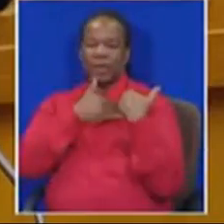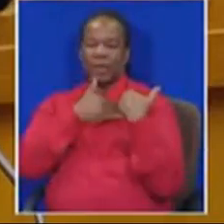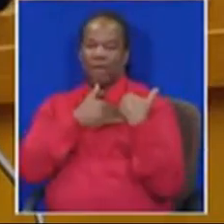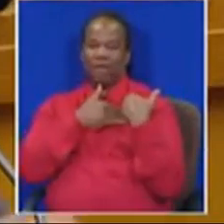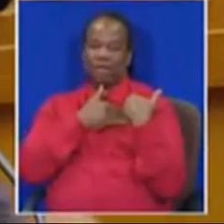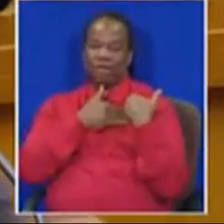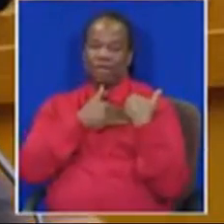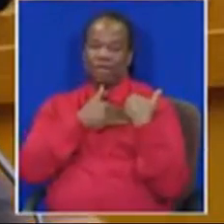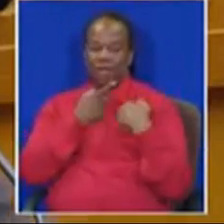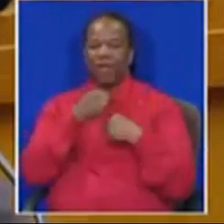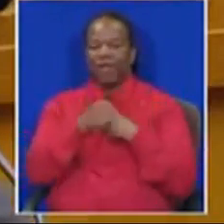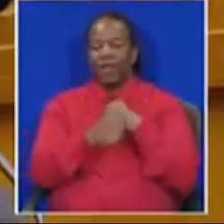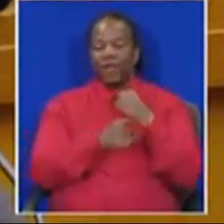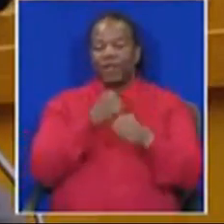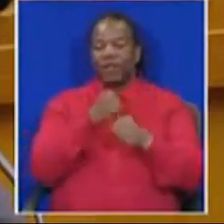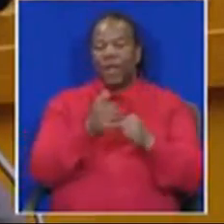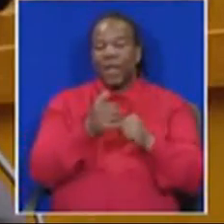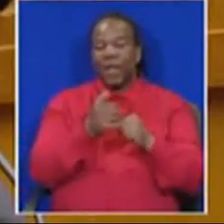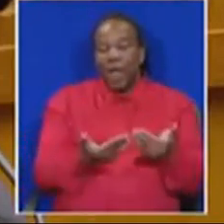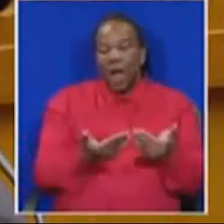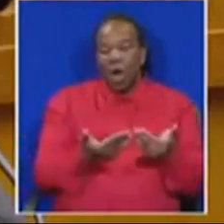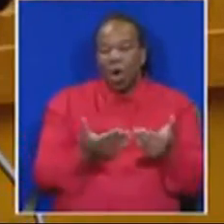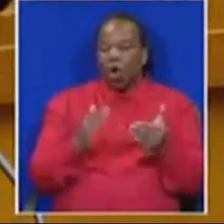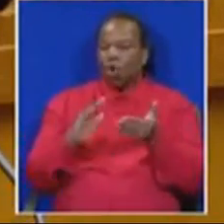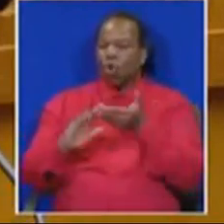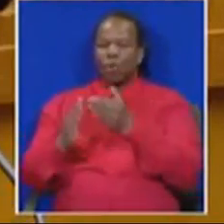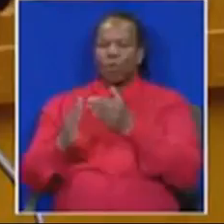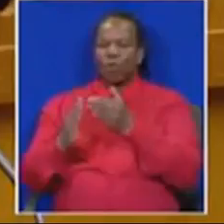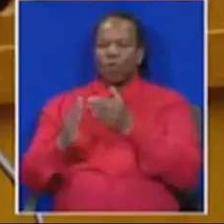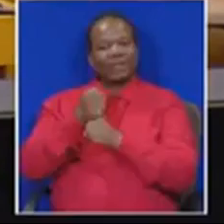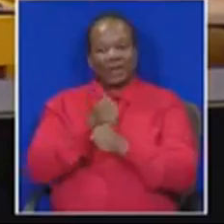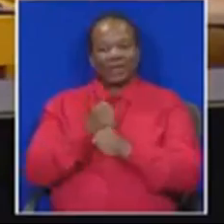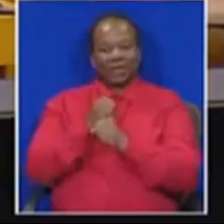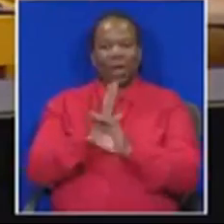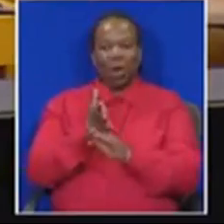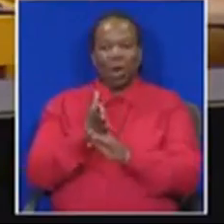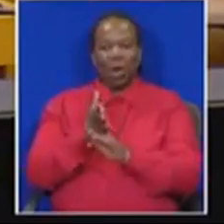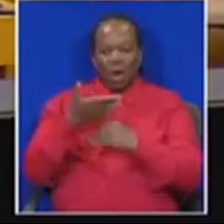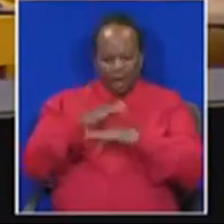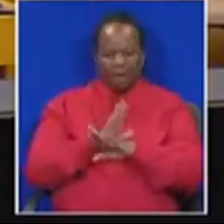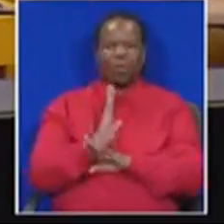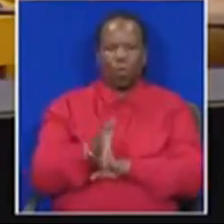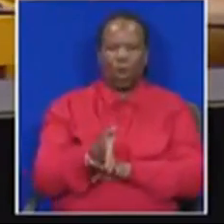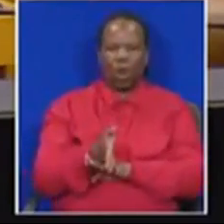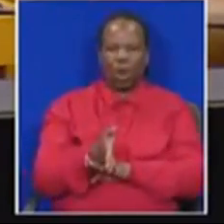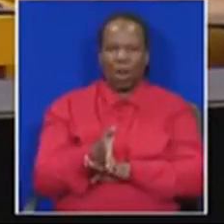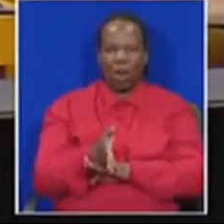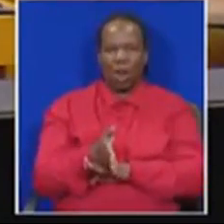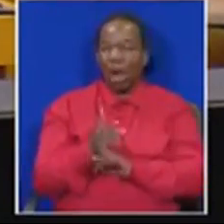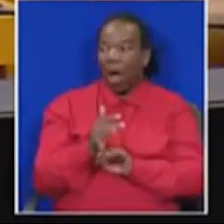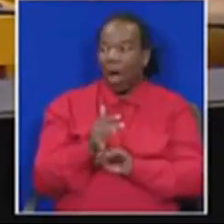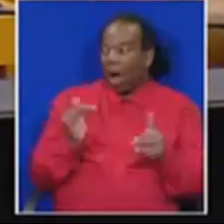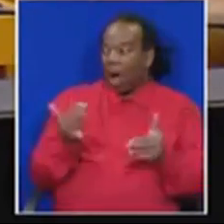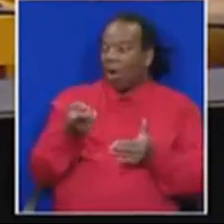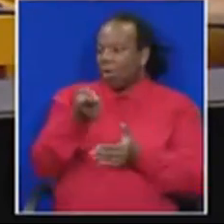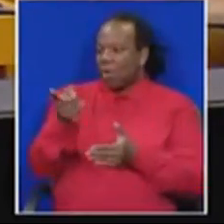this year, the community policing strategy will be implemented with the aim of gaining the trust